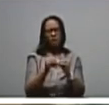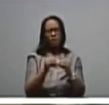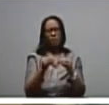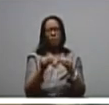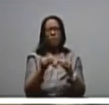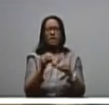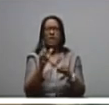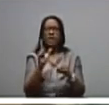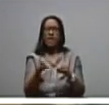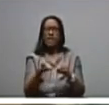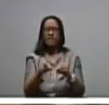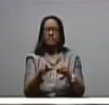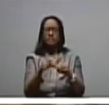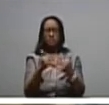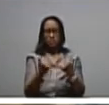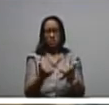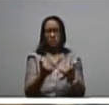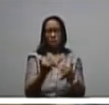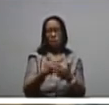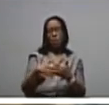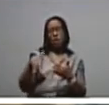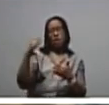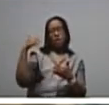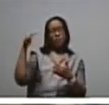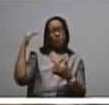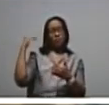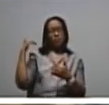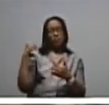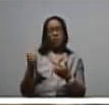Repent and do as you used to do.